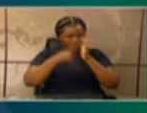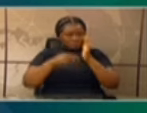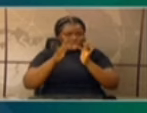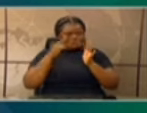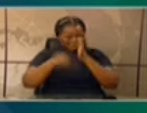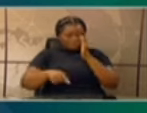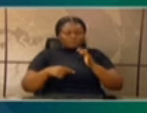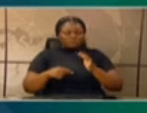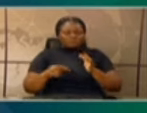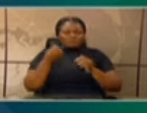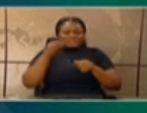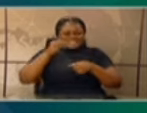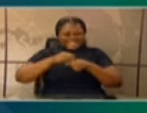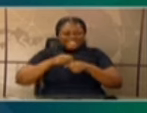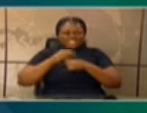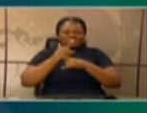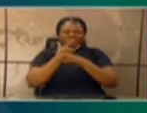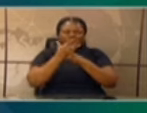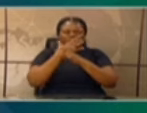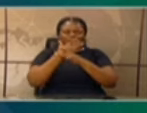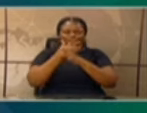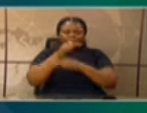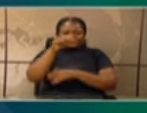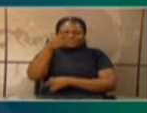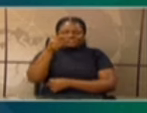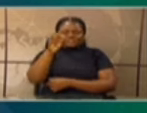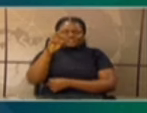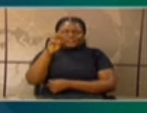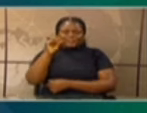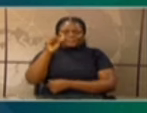in Germany.